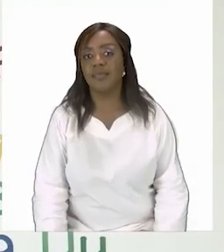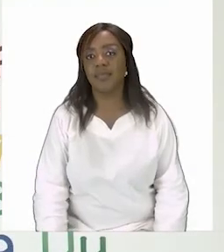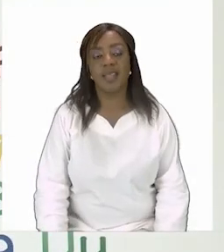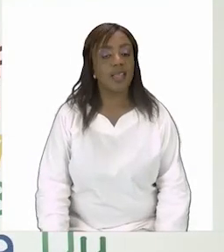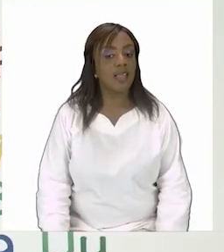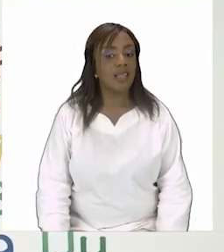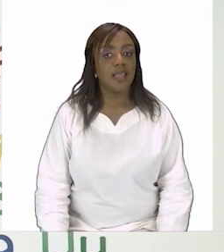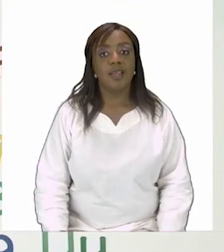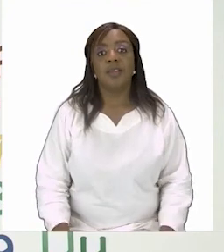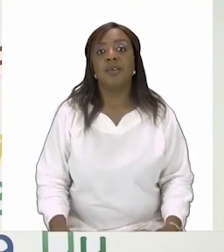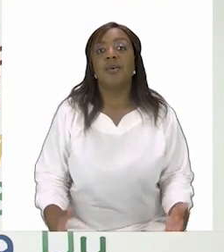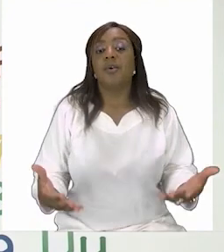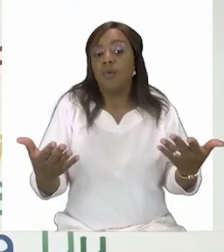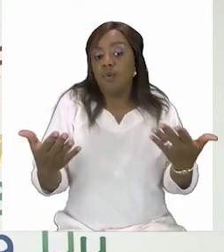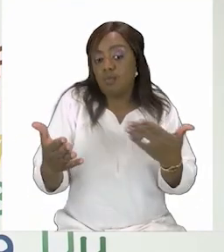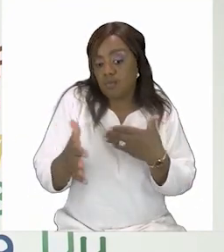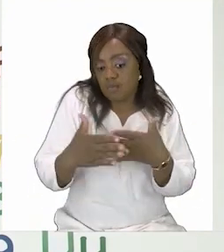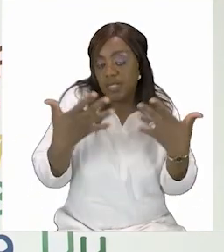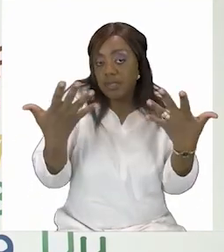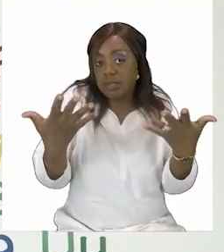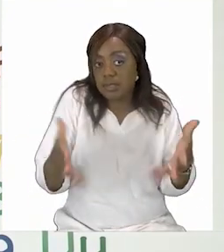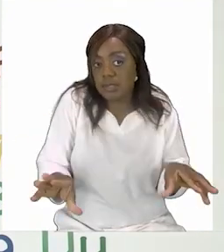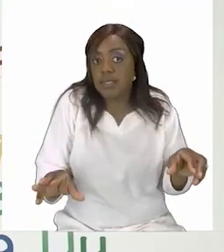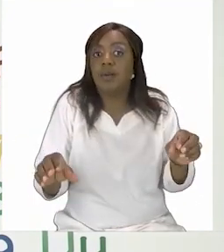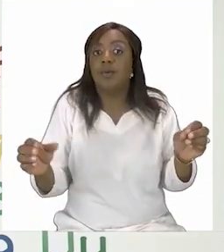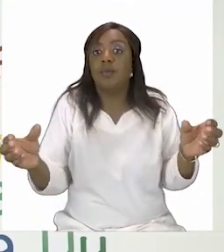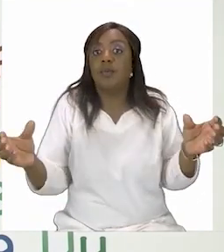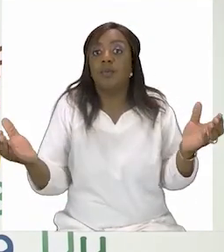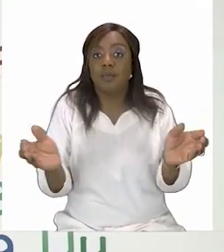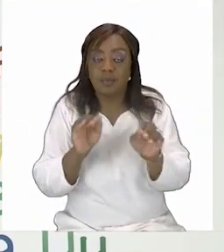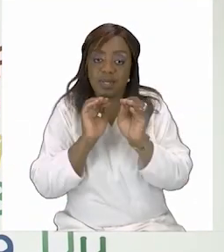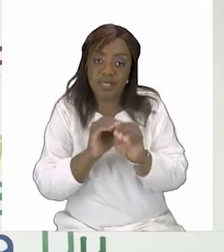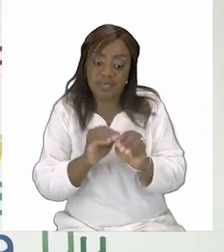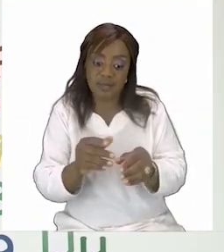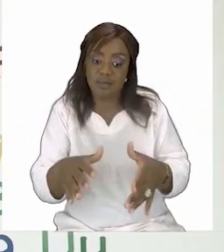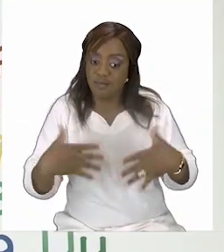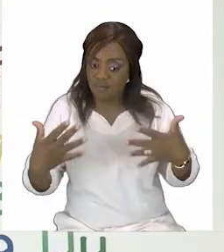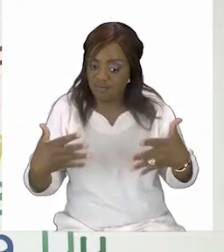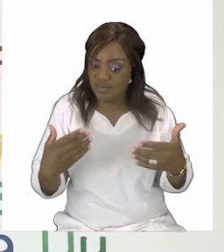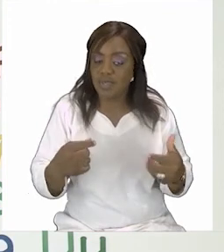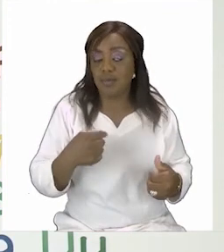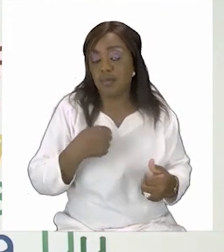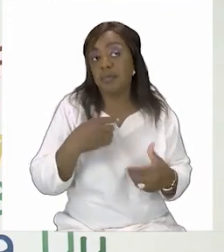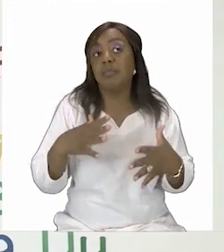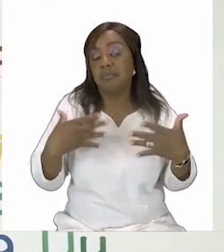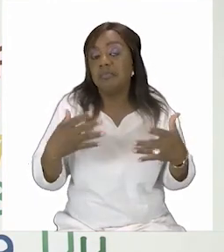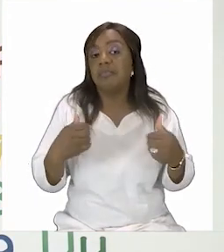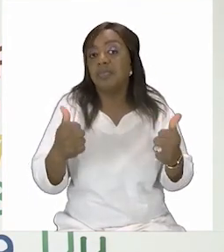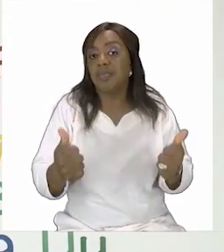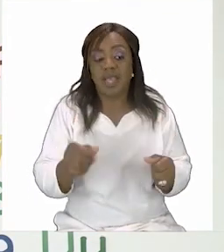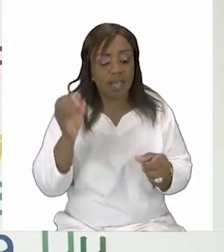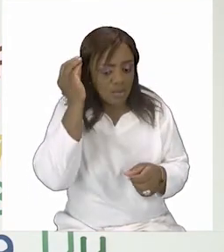We have now come to the end of our lesson. Did you have fun? I know I did, and I know that you managed to